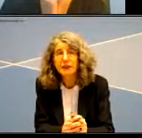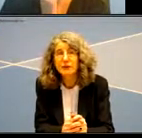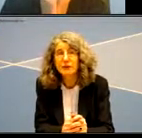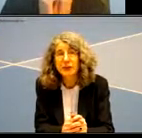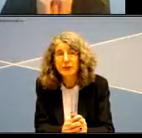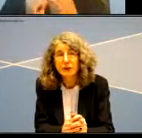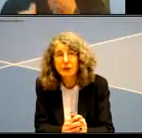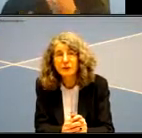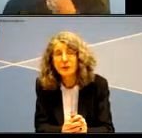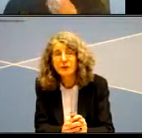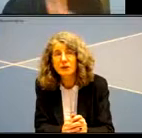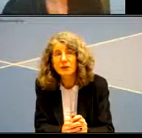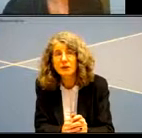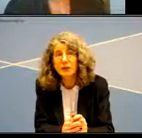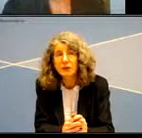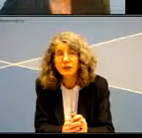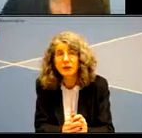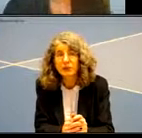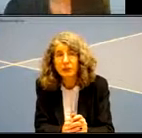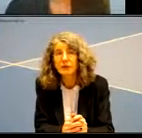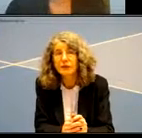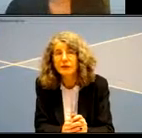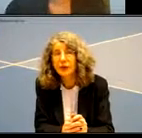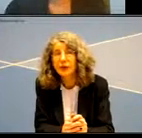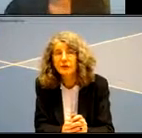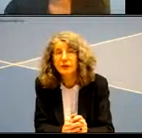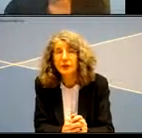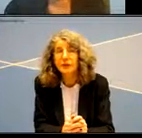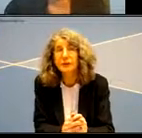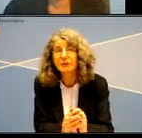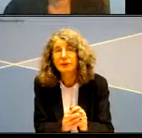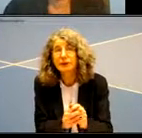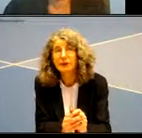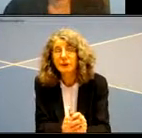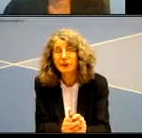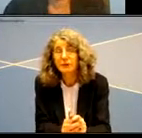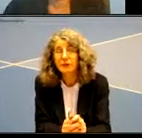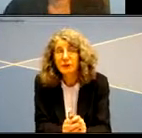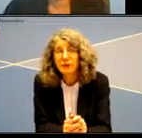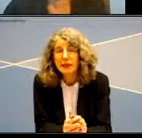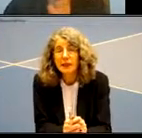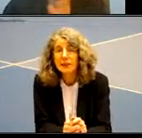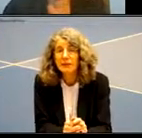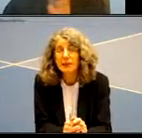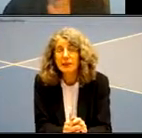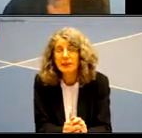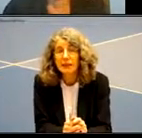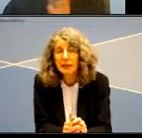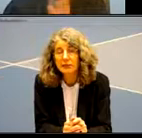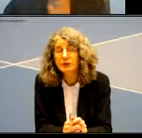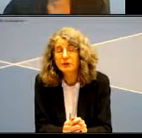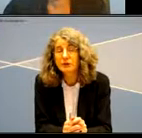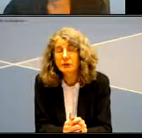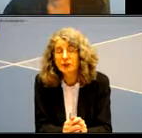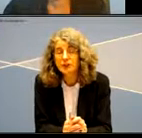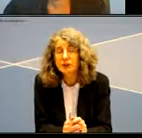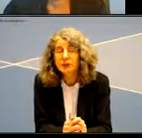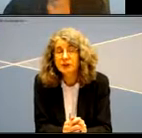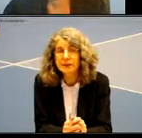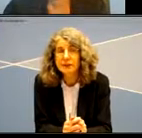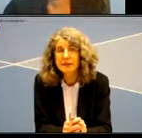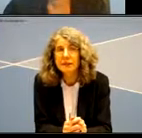and those that are not digitally skilled. This depends on the education level, etc. And here we again have to ensure